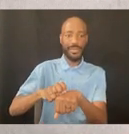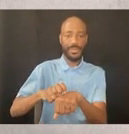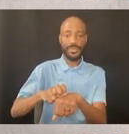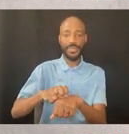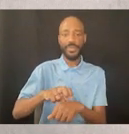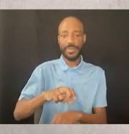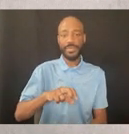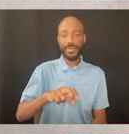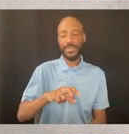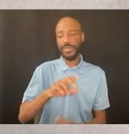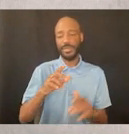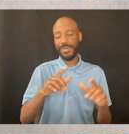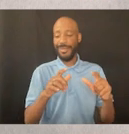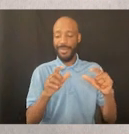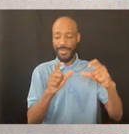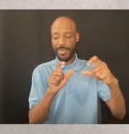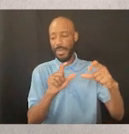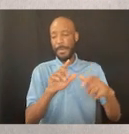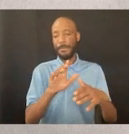the island of Ireland.